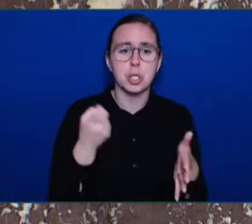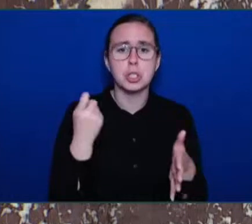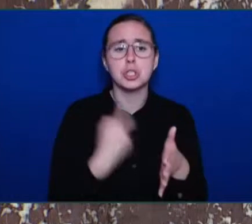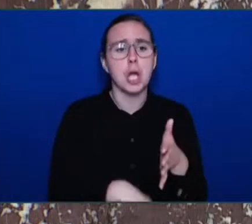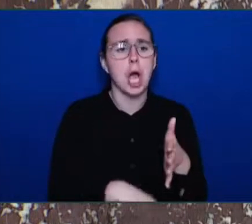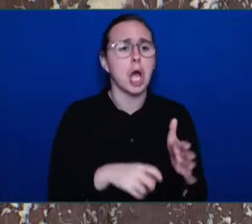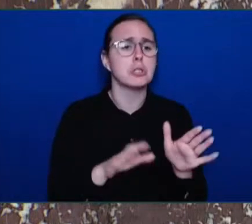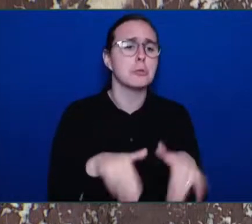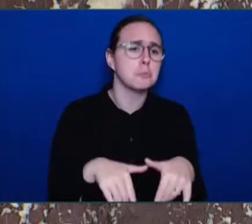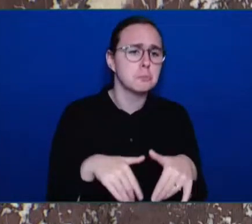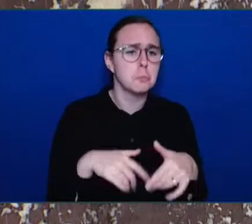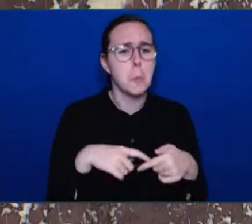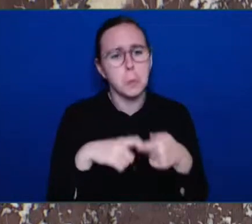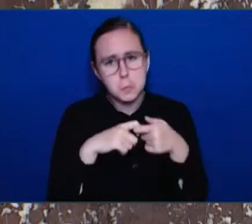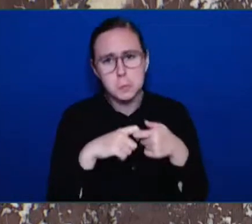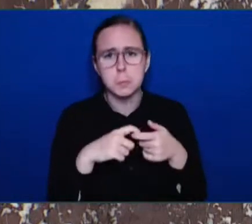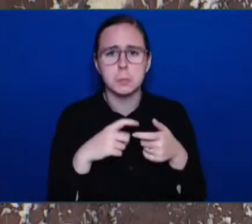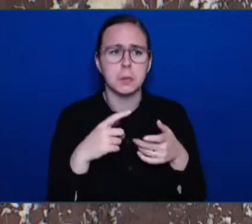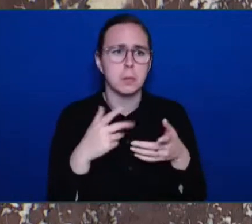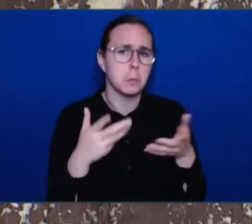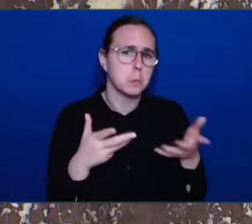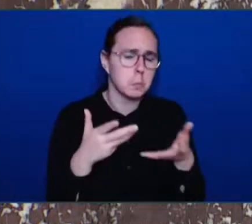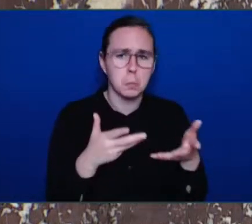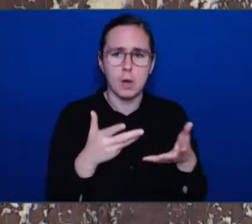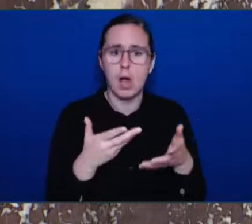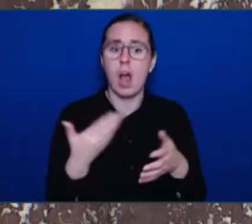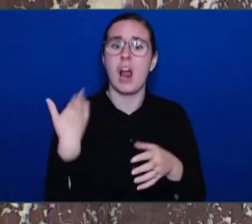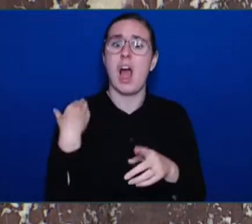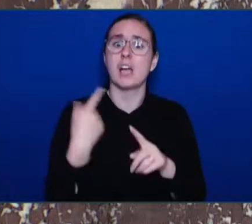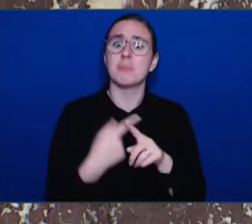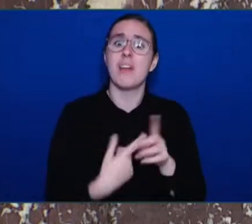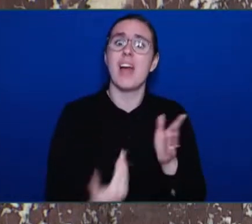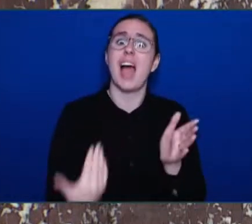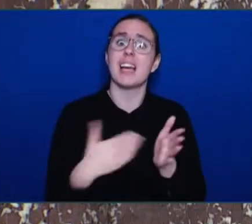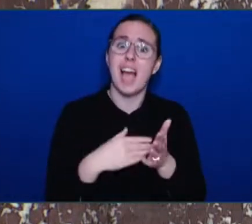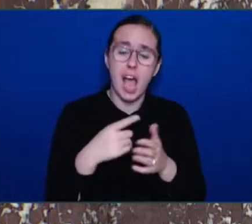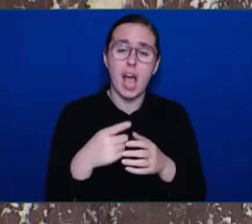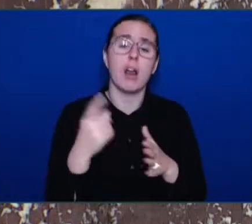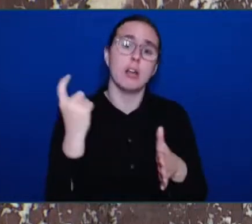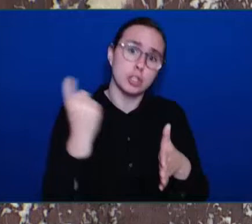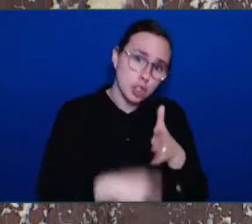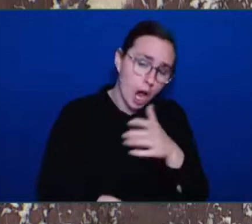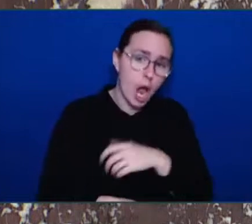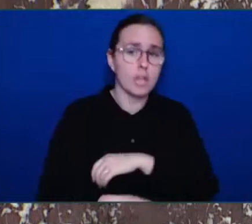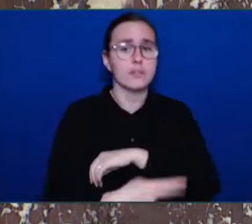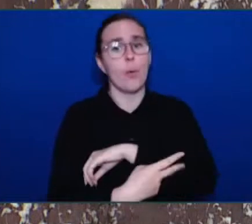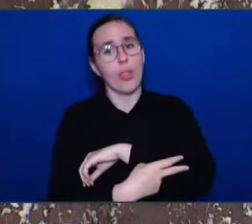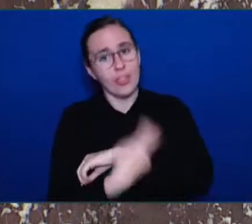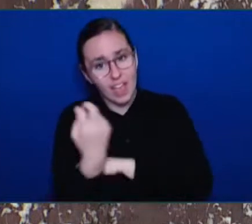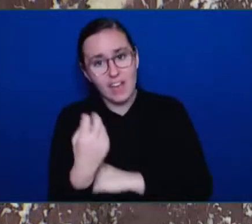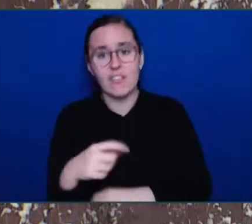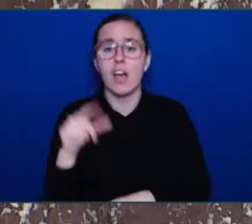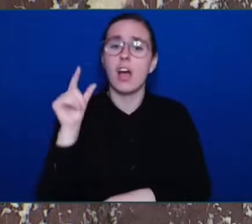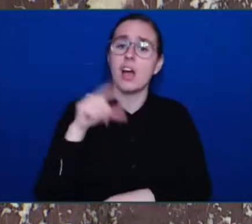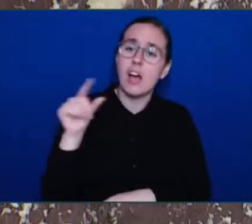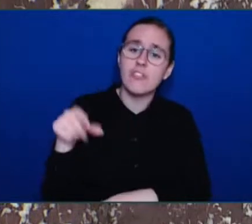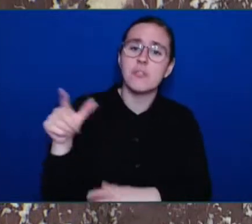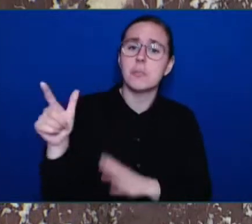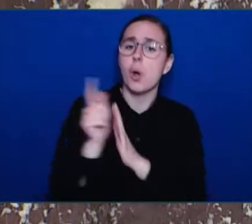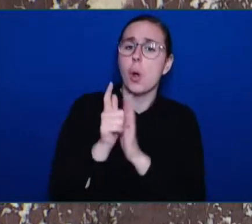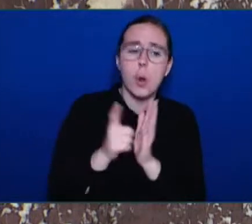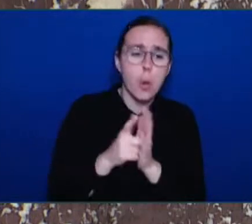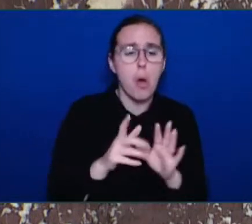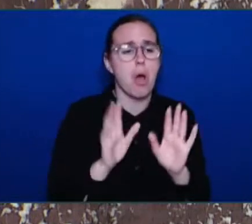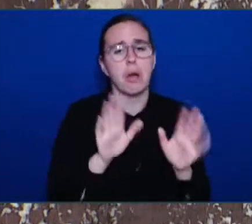and those charges were again stayed by the Crown. And just 1 week before the sword attack, he received probation only